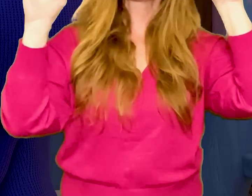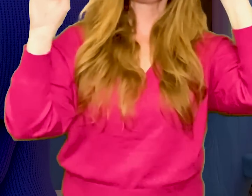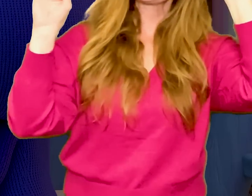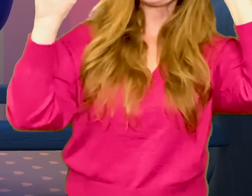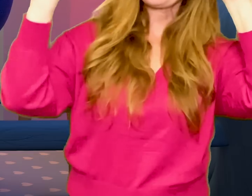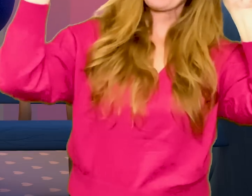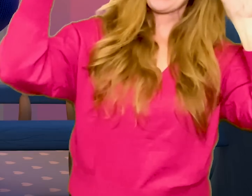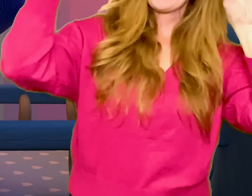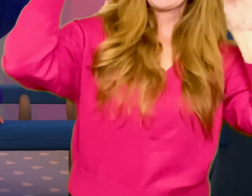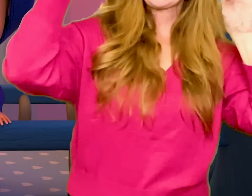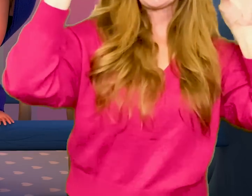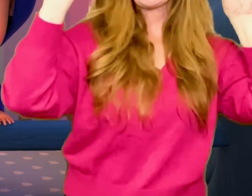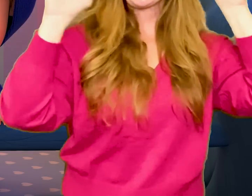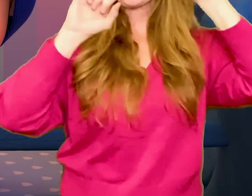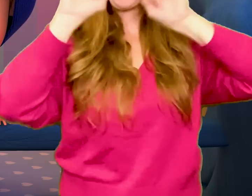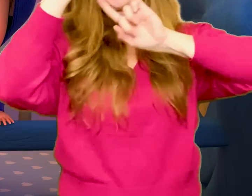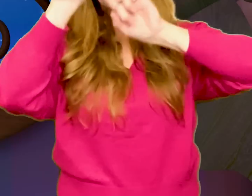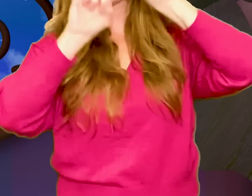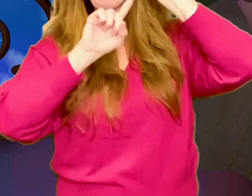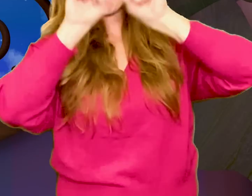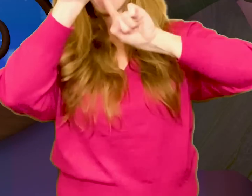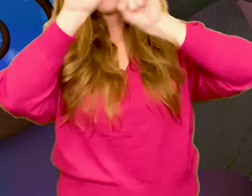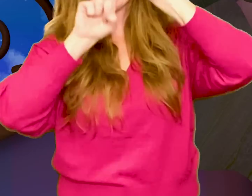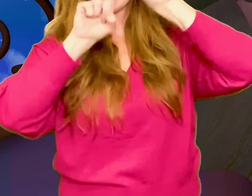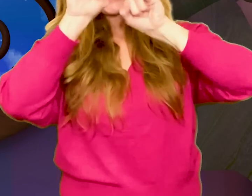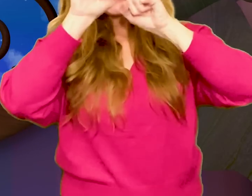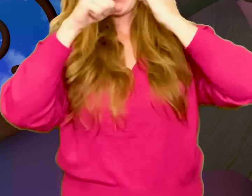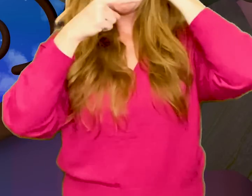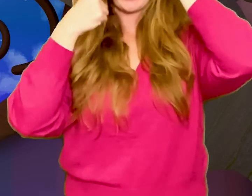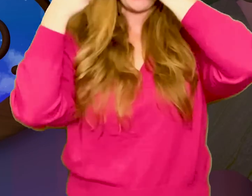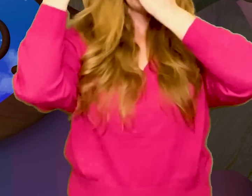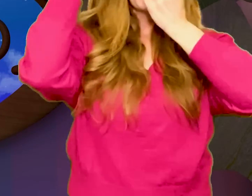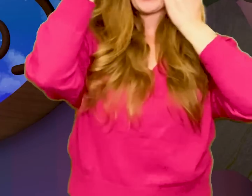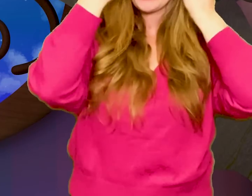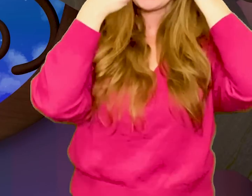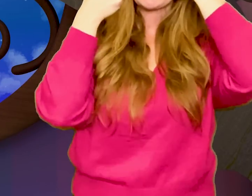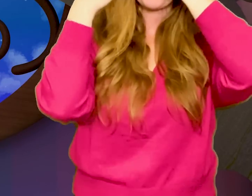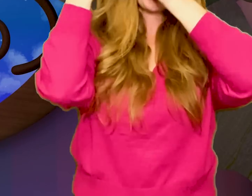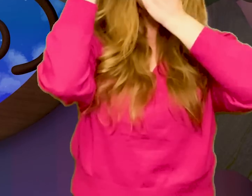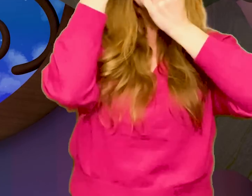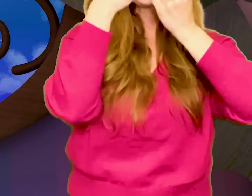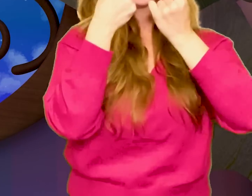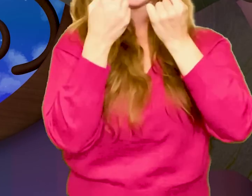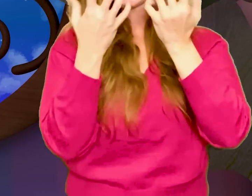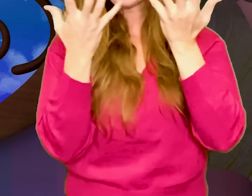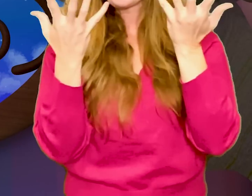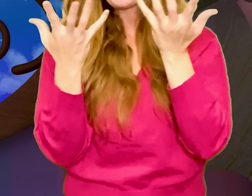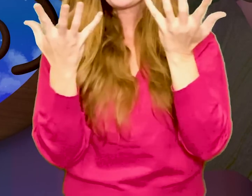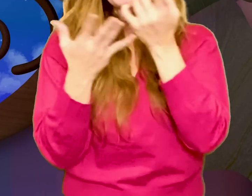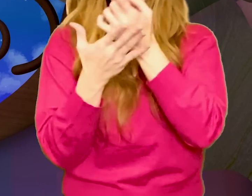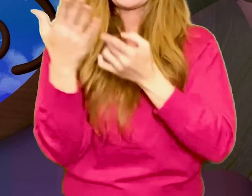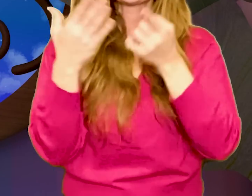twinkle let a star how I wonder